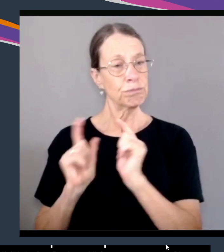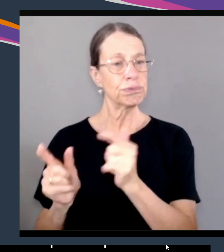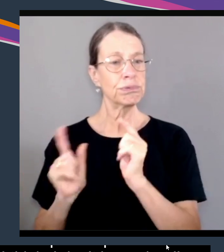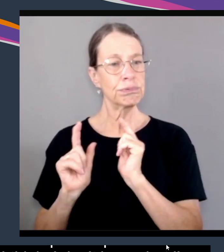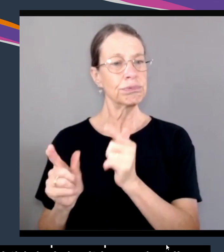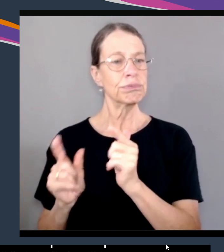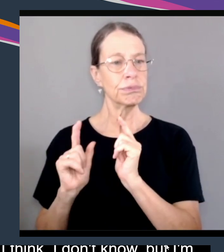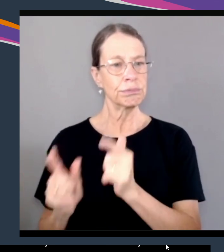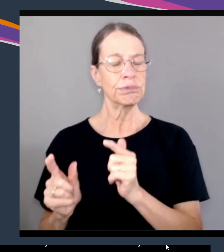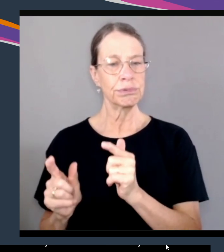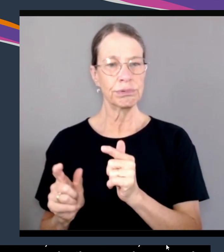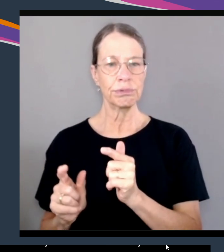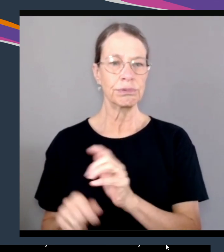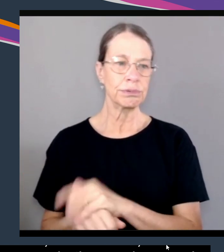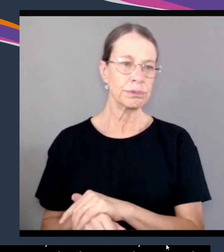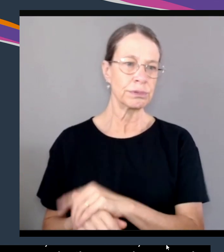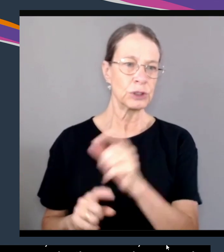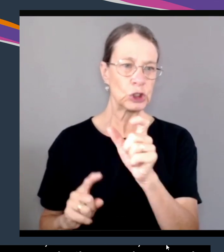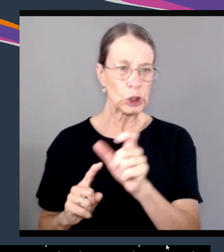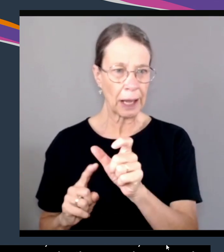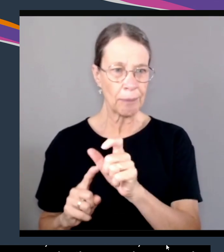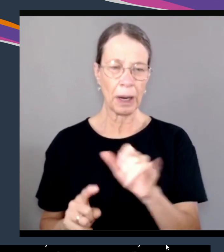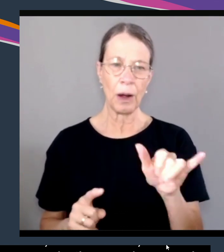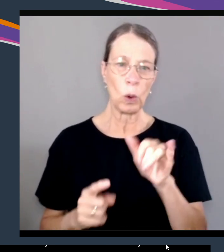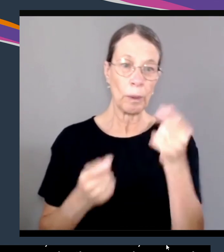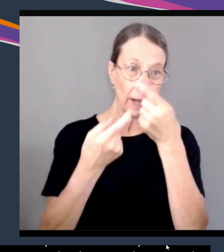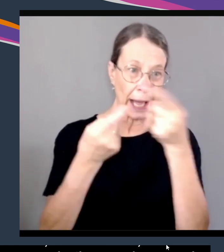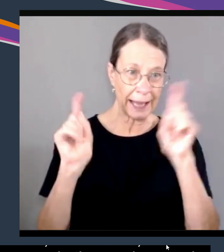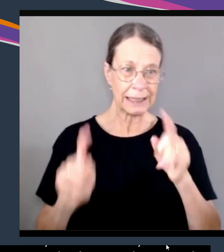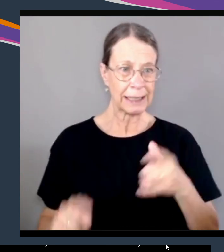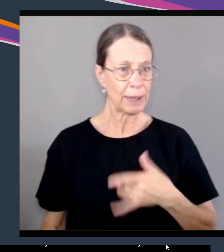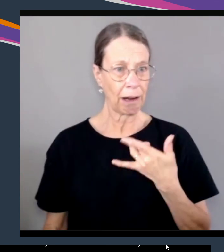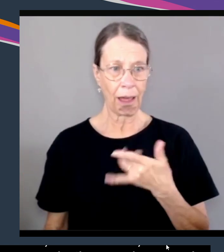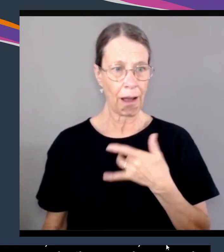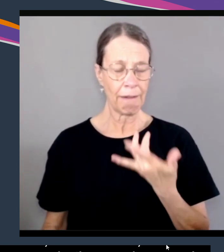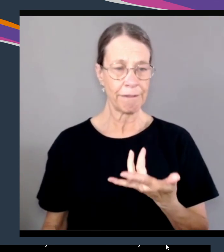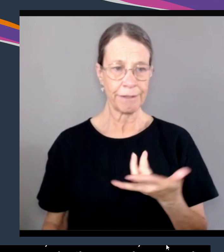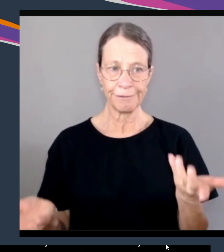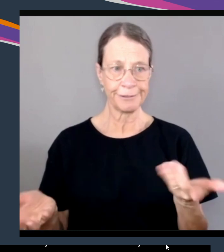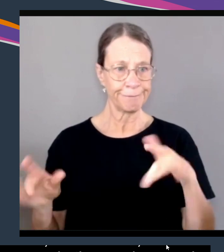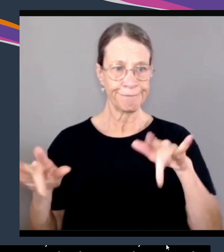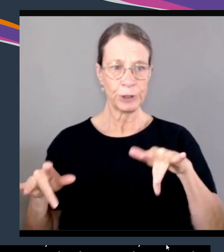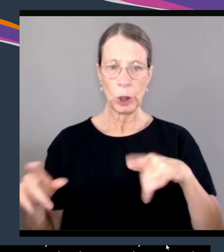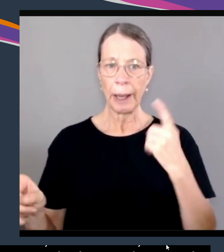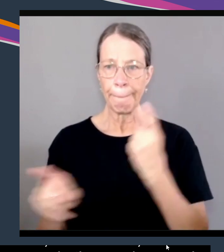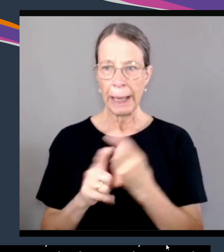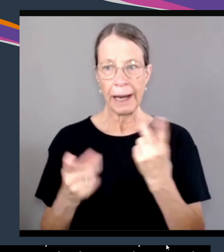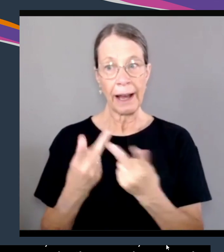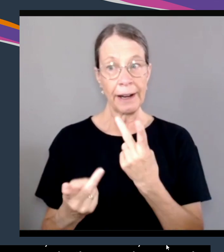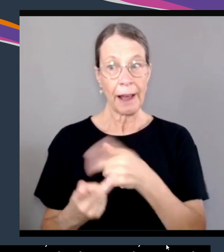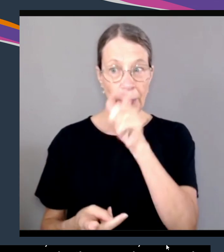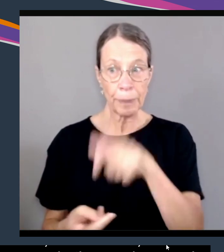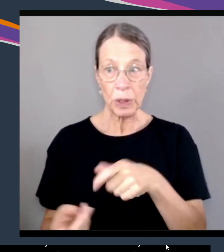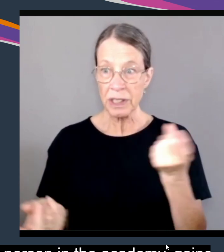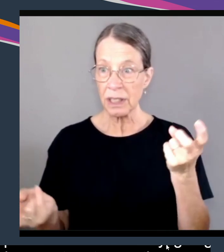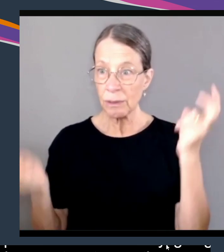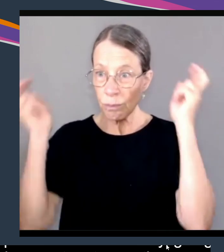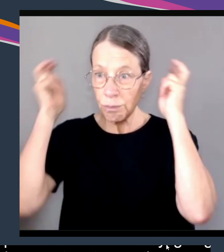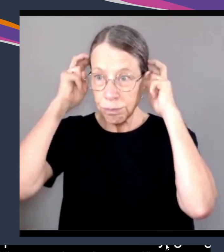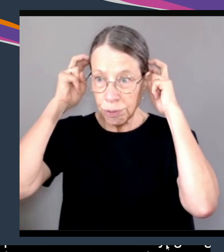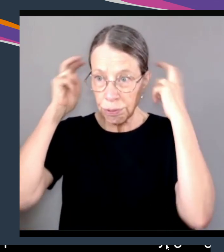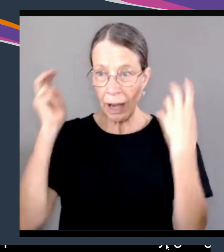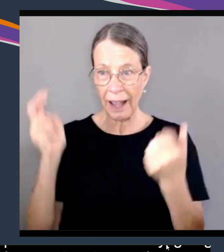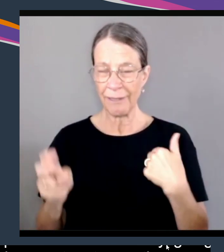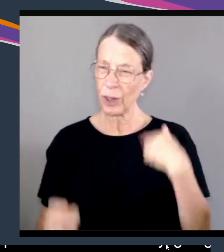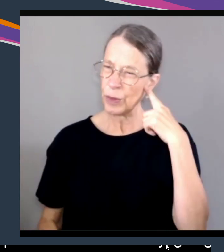these cochlear implants. And I think that cannot be an accident. So that is the truth telling. Now I'm going to